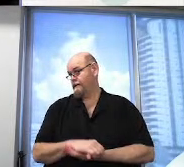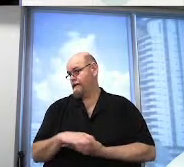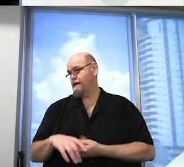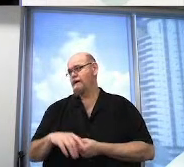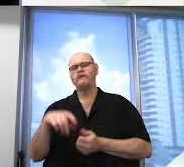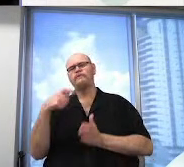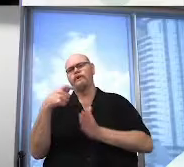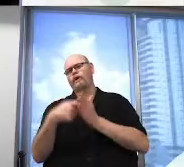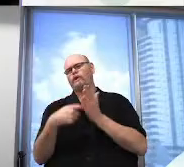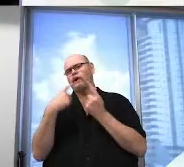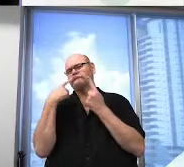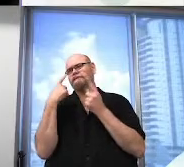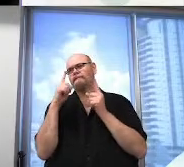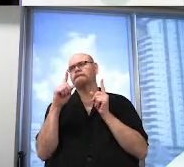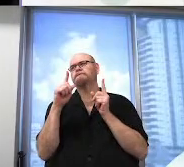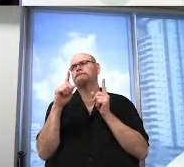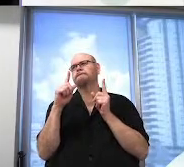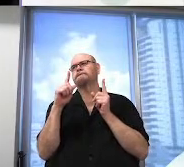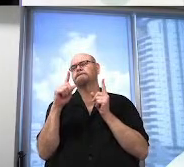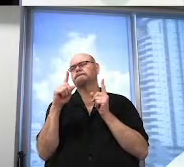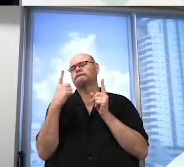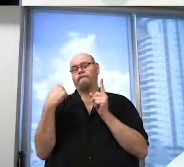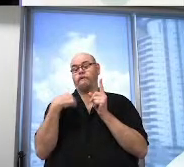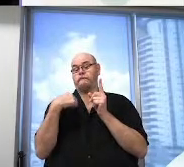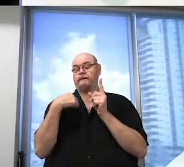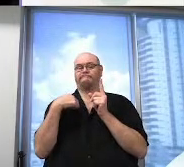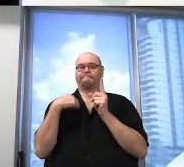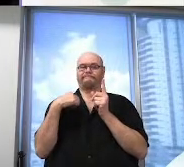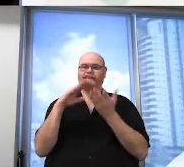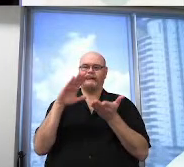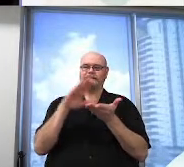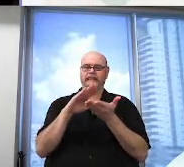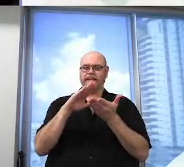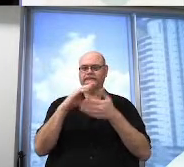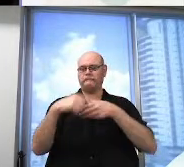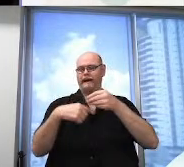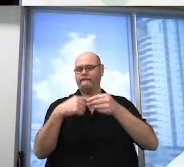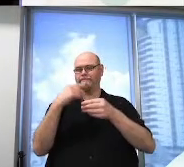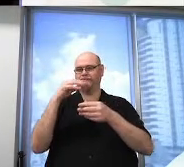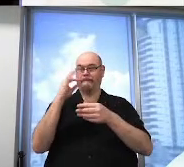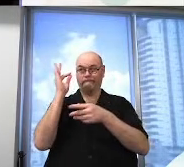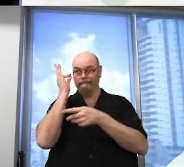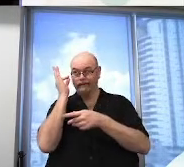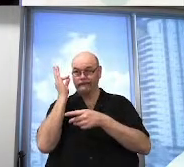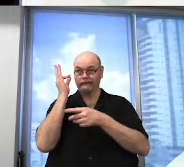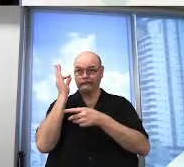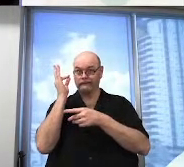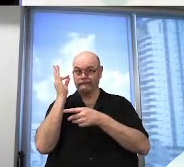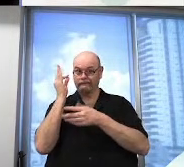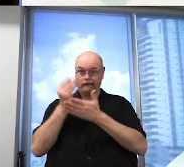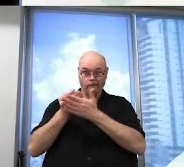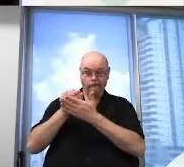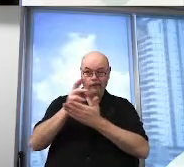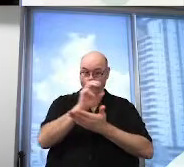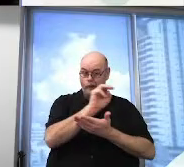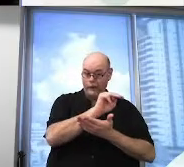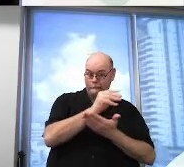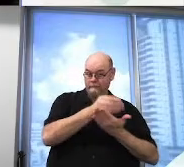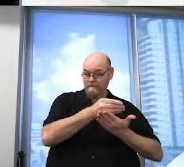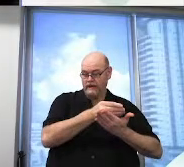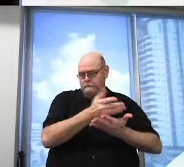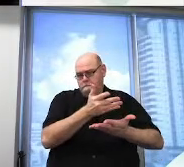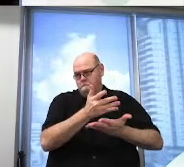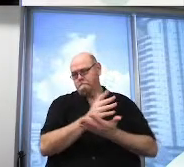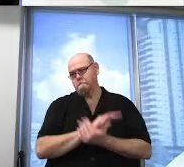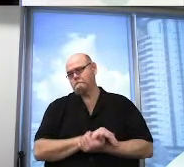Again, the cost effectiveness to me is less about is it federal funding or